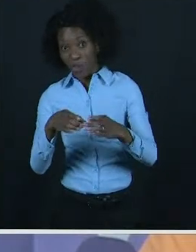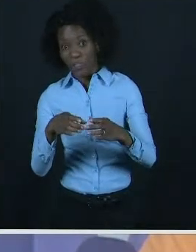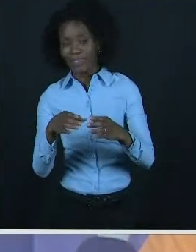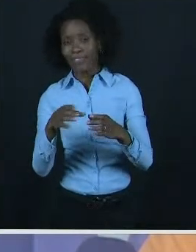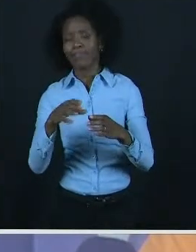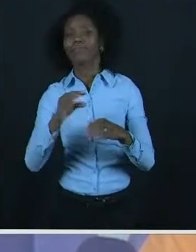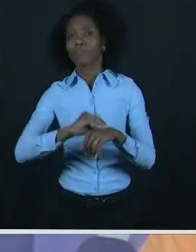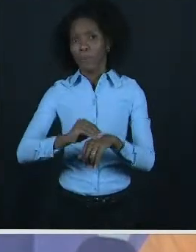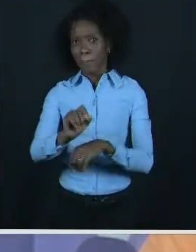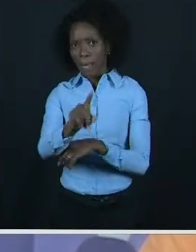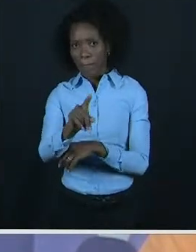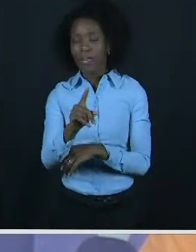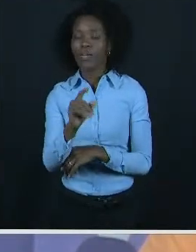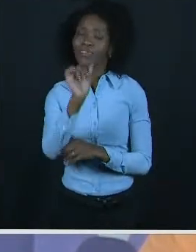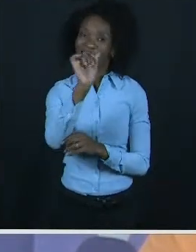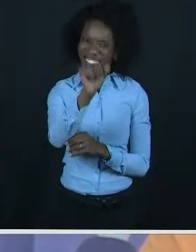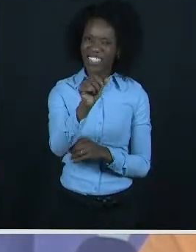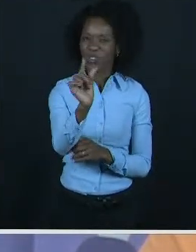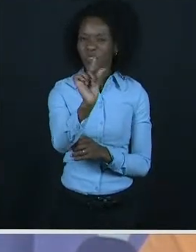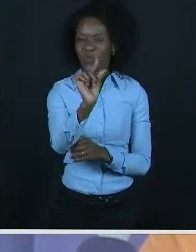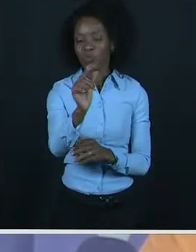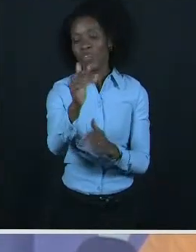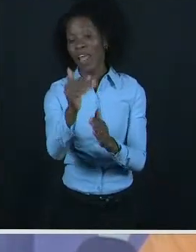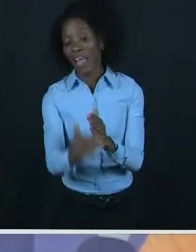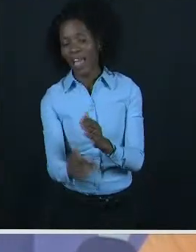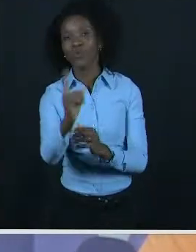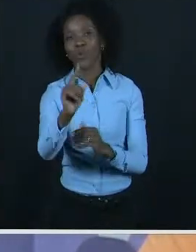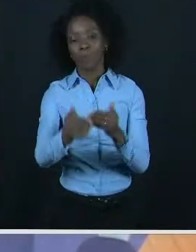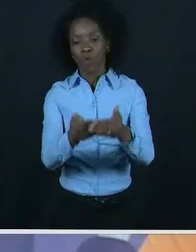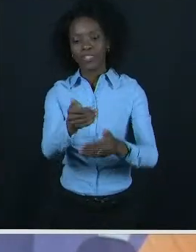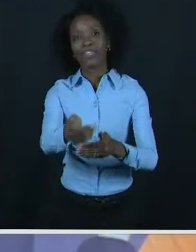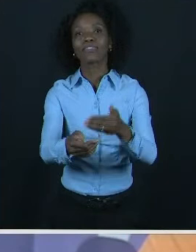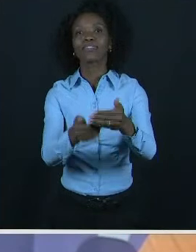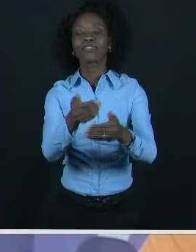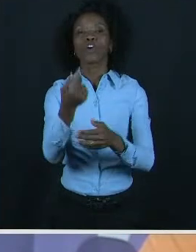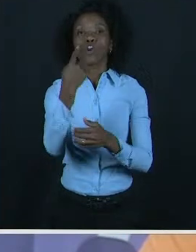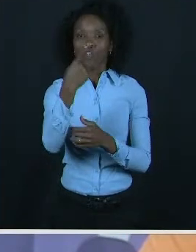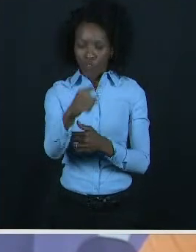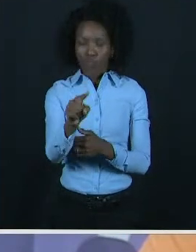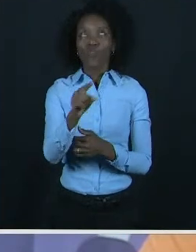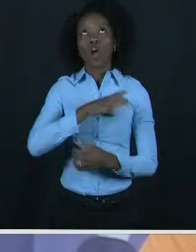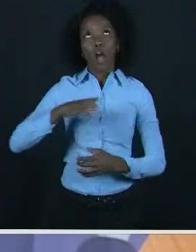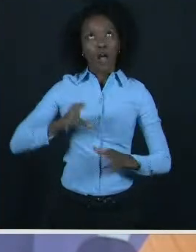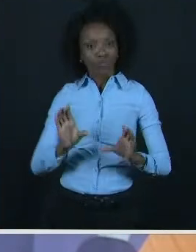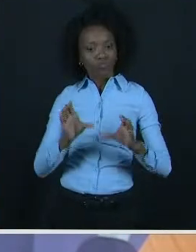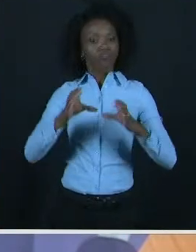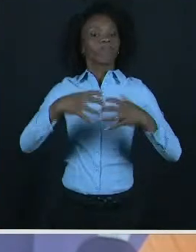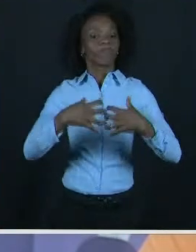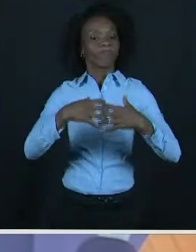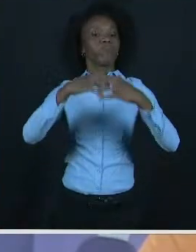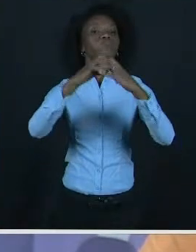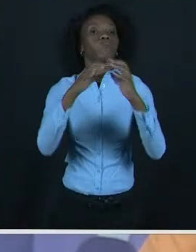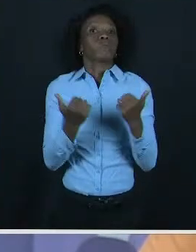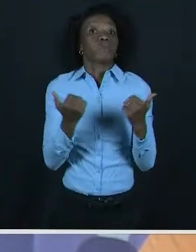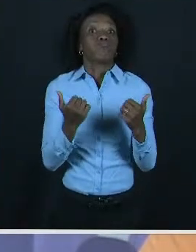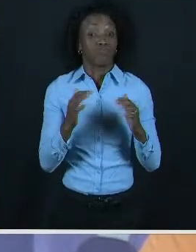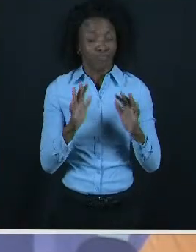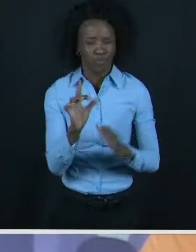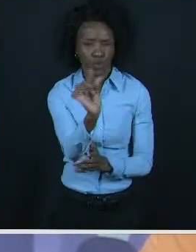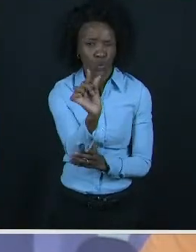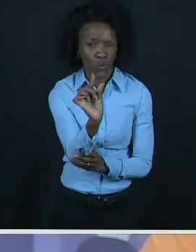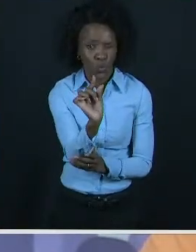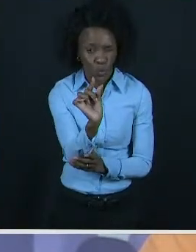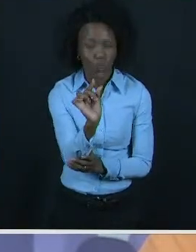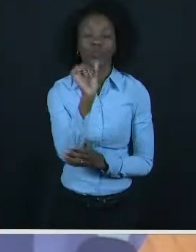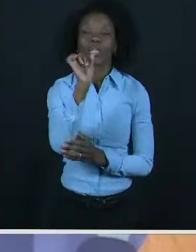and we are nearing the end of the process of getting the Council established. Initially, and to be